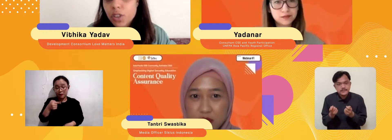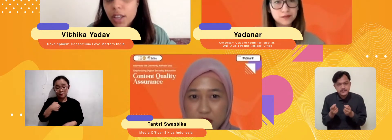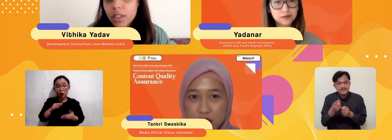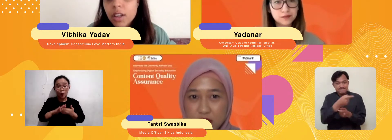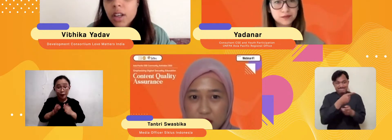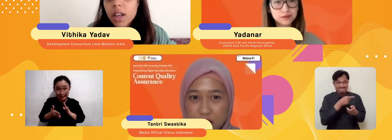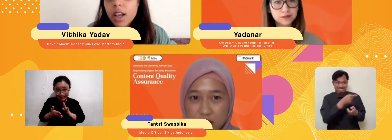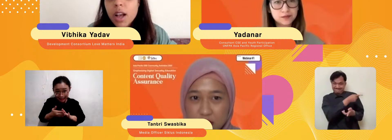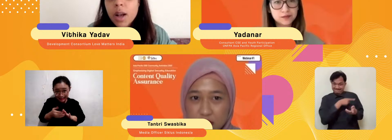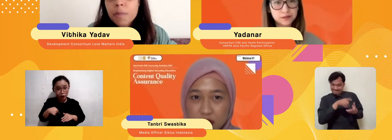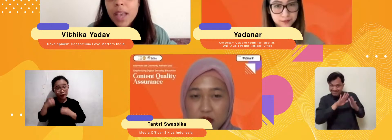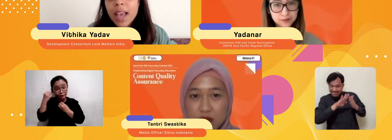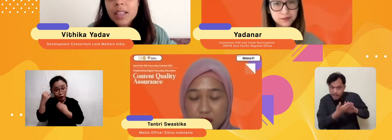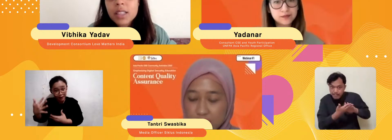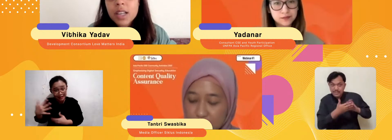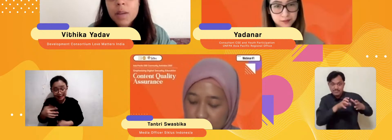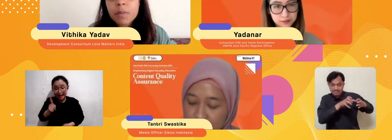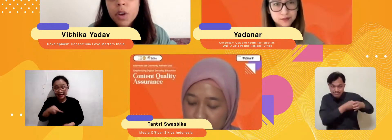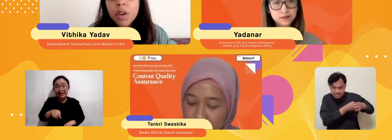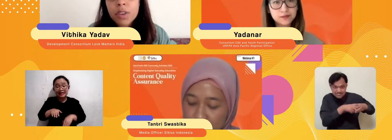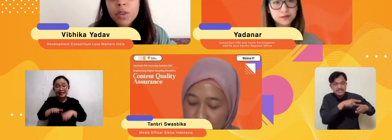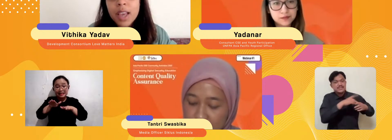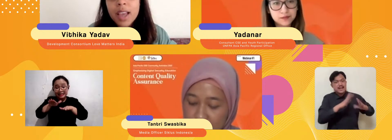fight together. I